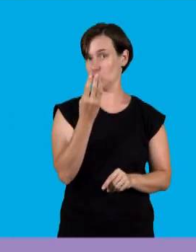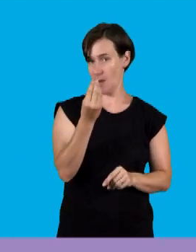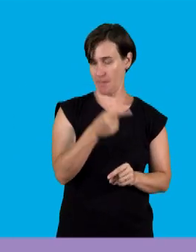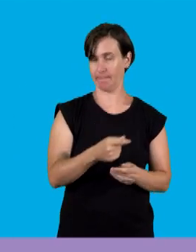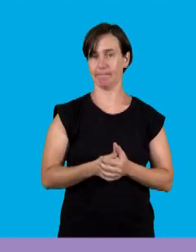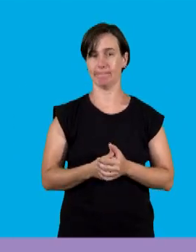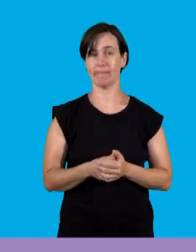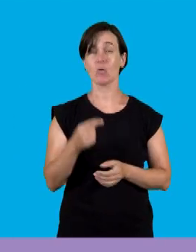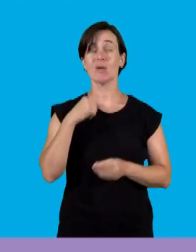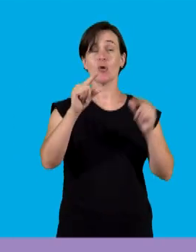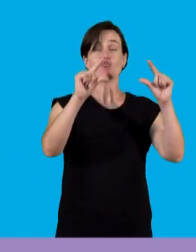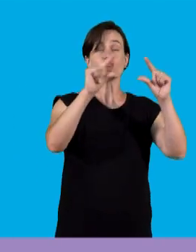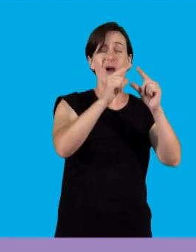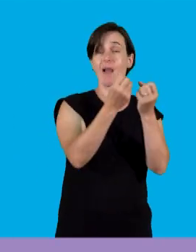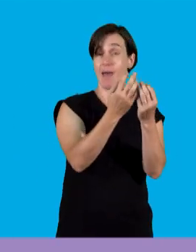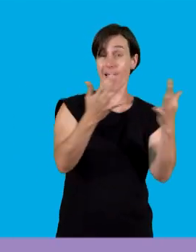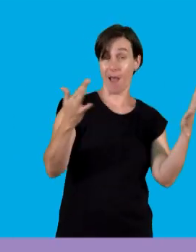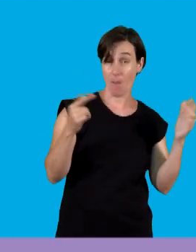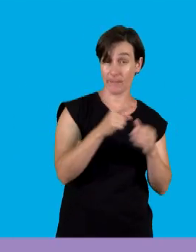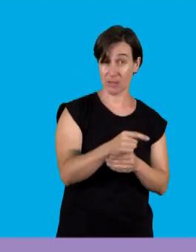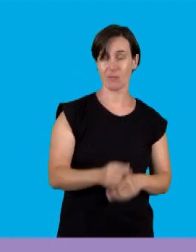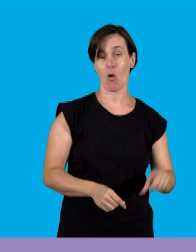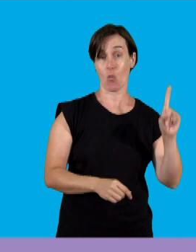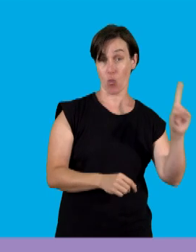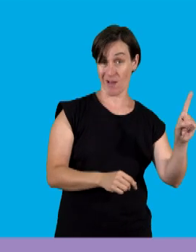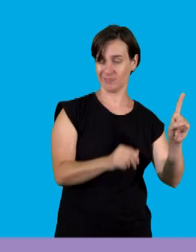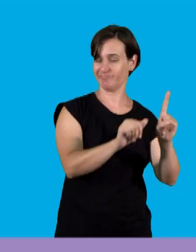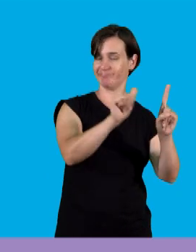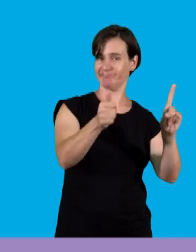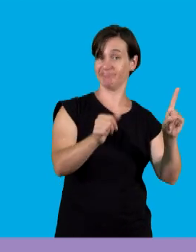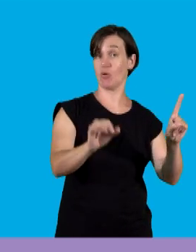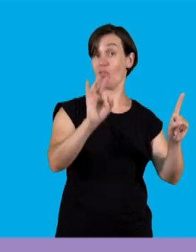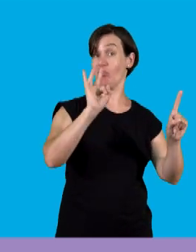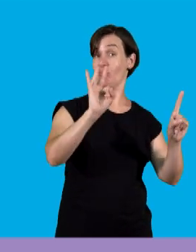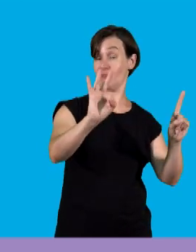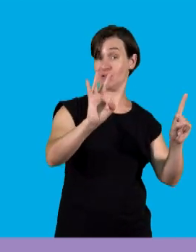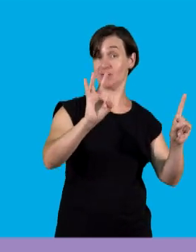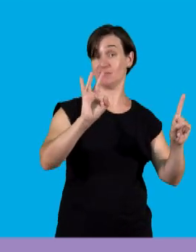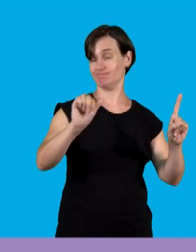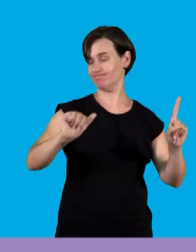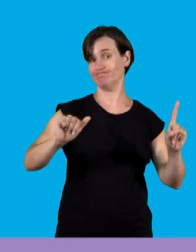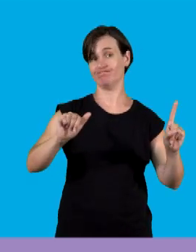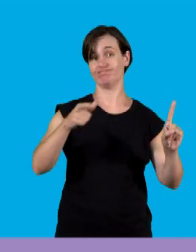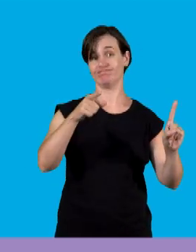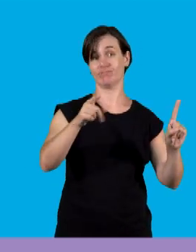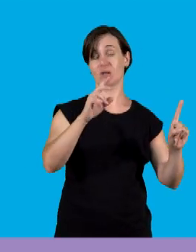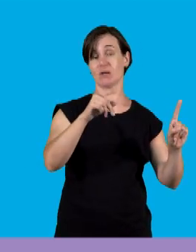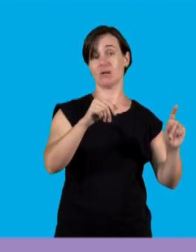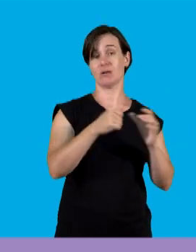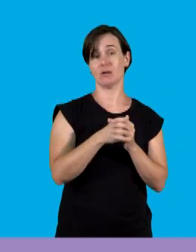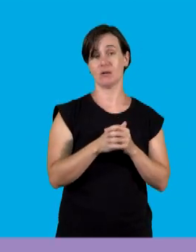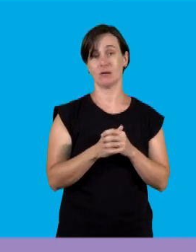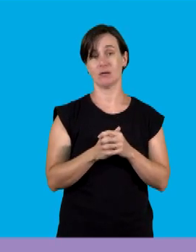the third figure. And we know that the number of triangles there, this first one has 1 triangle, the second one has